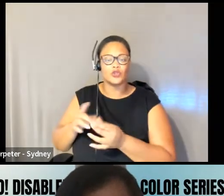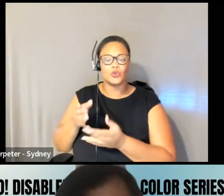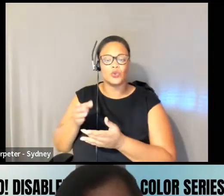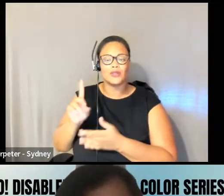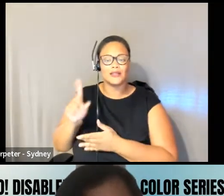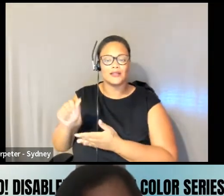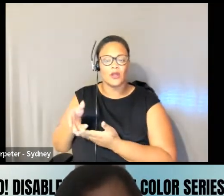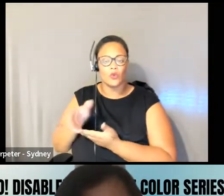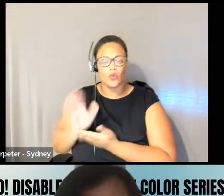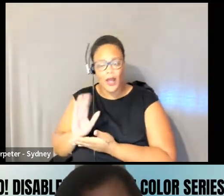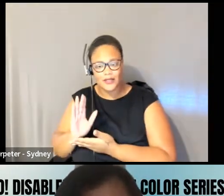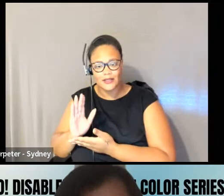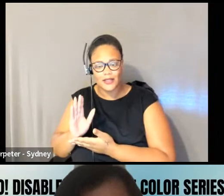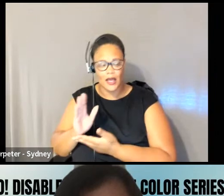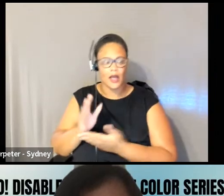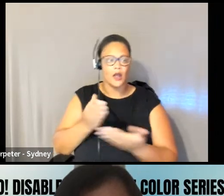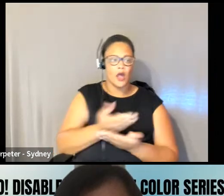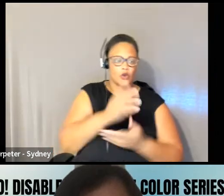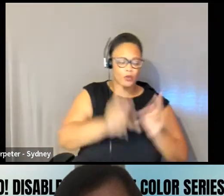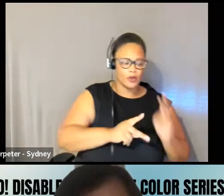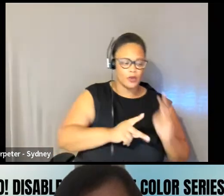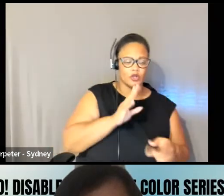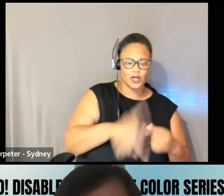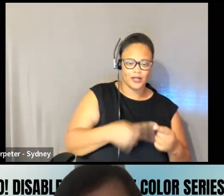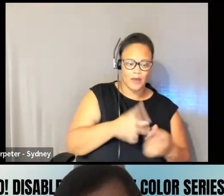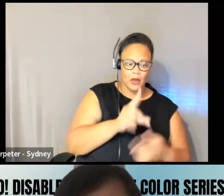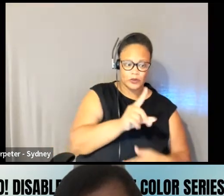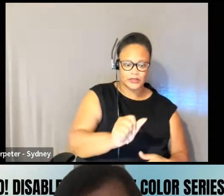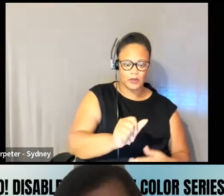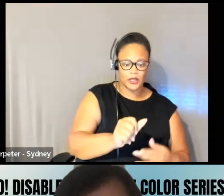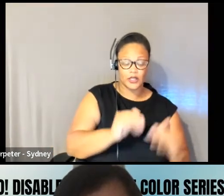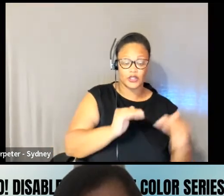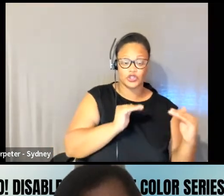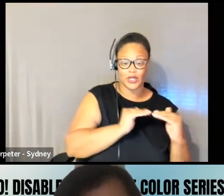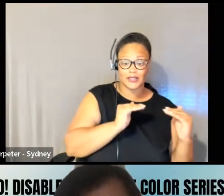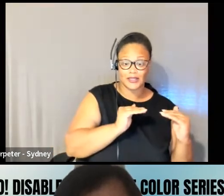idea of disability justice, which in many ways I think addresses